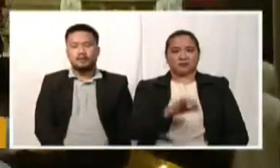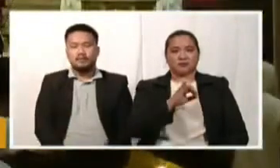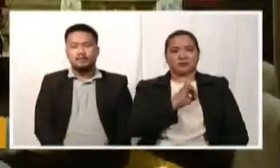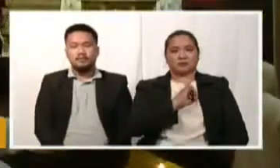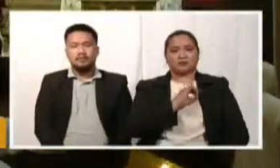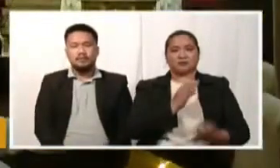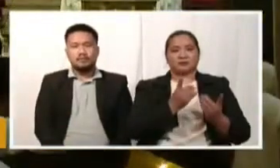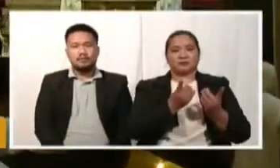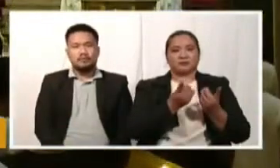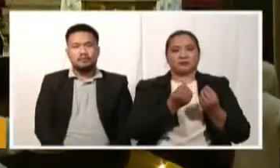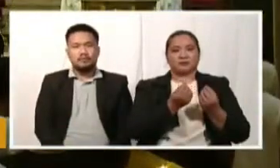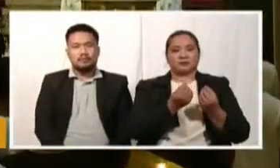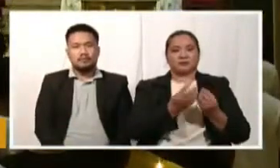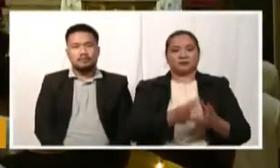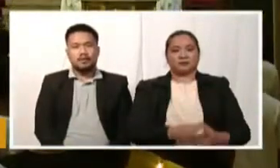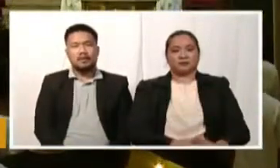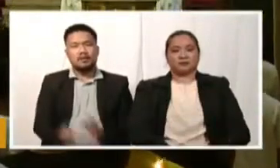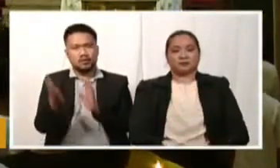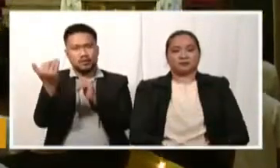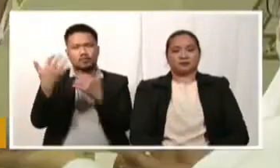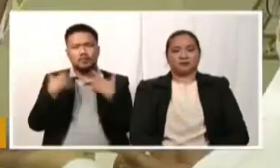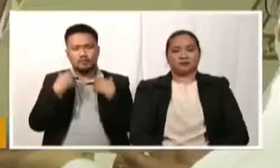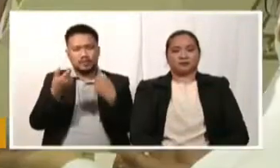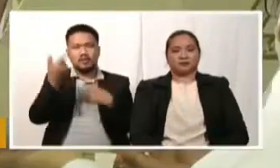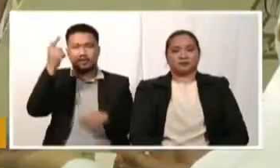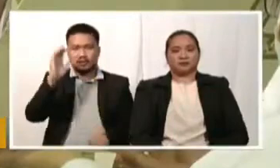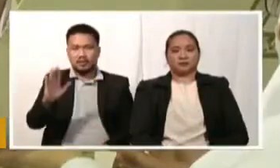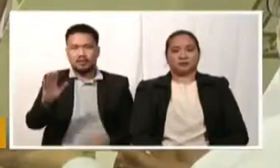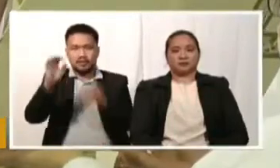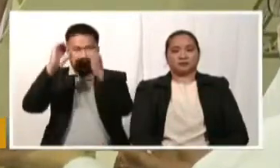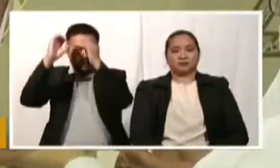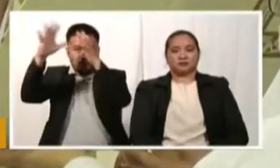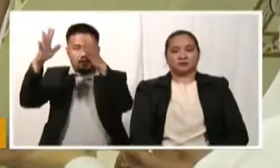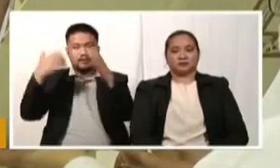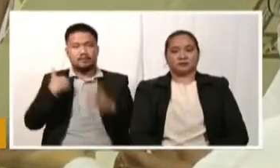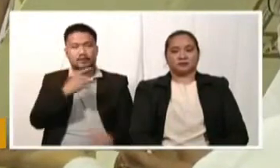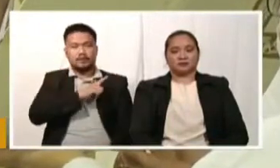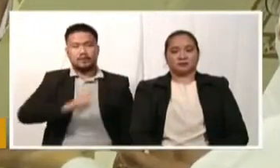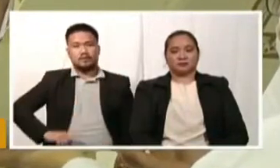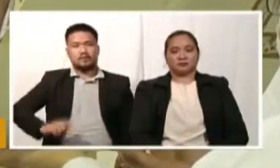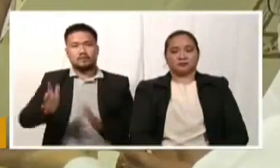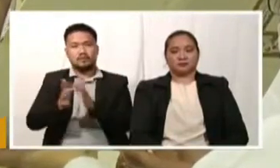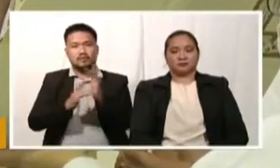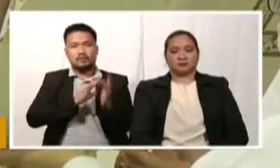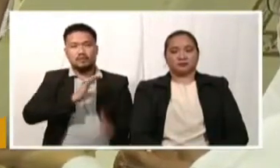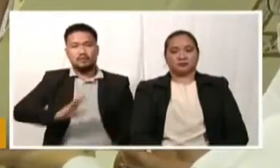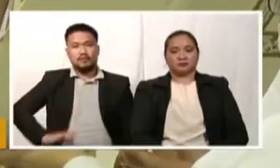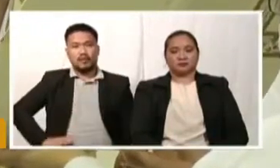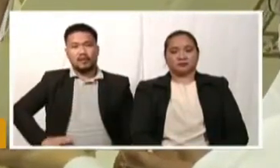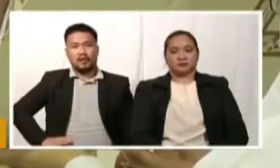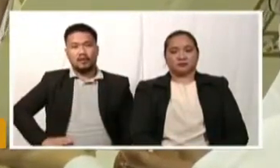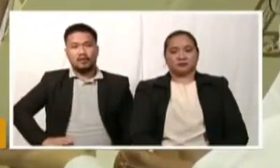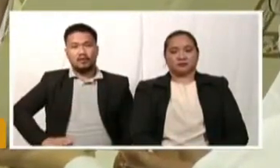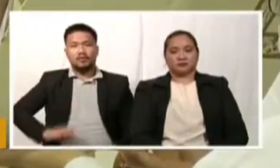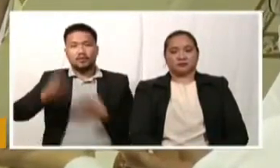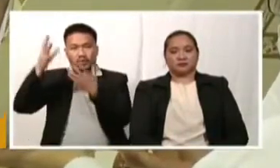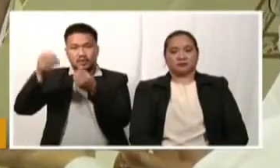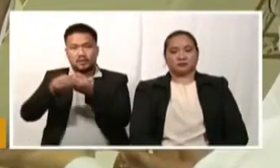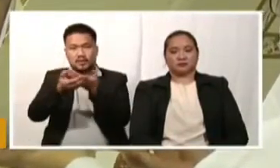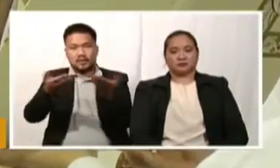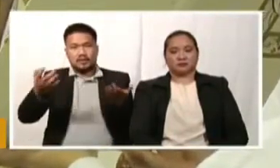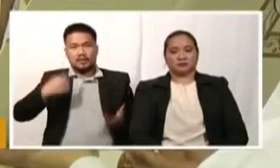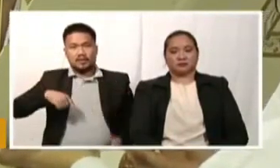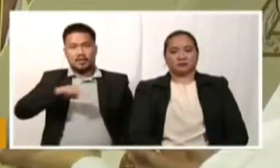do. And may Almighty God, the Father of our Lord Jesus Christ, who has given